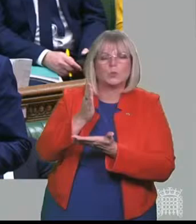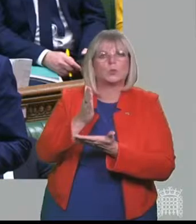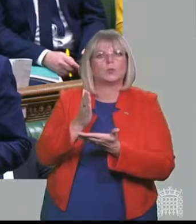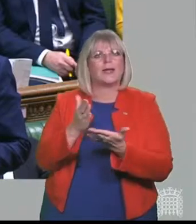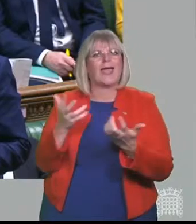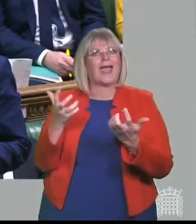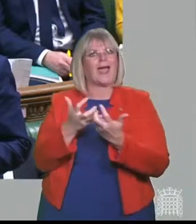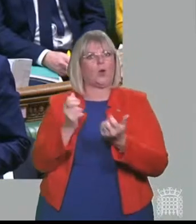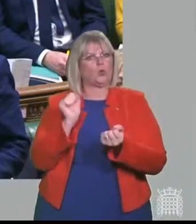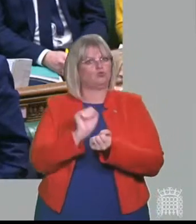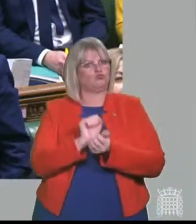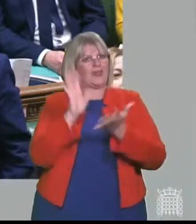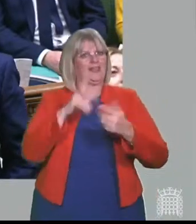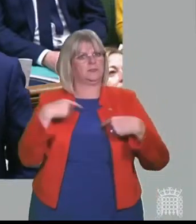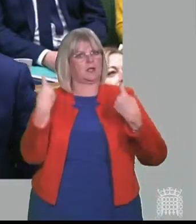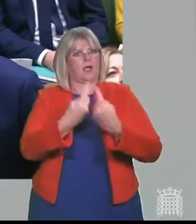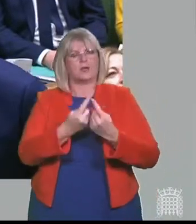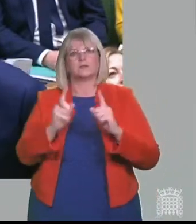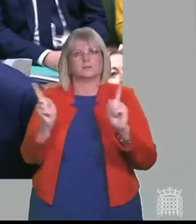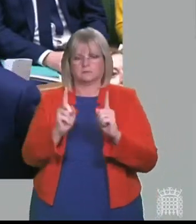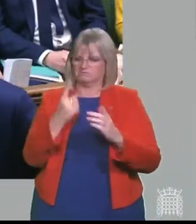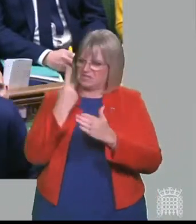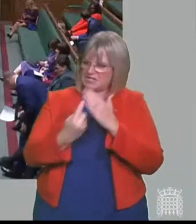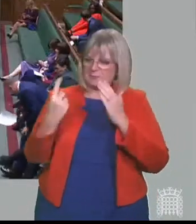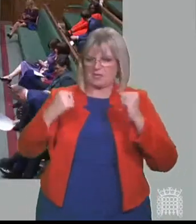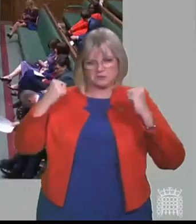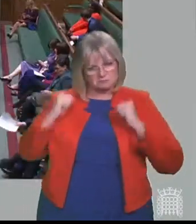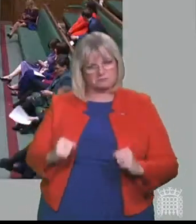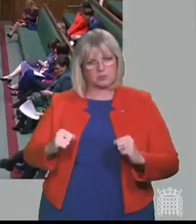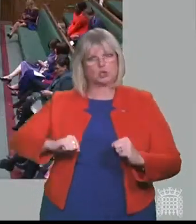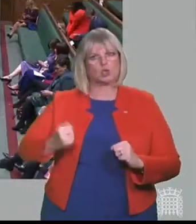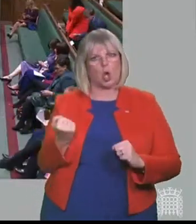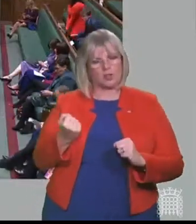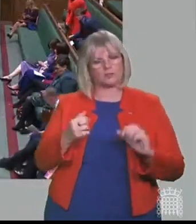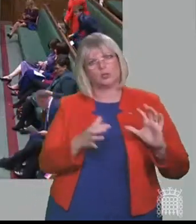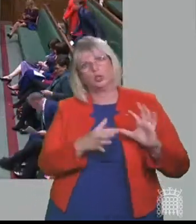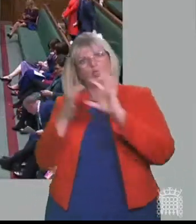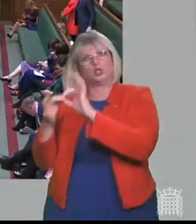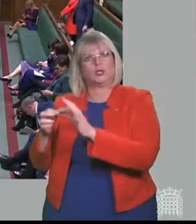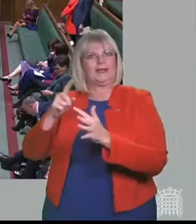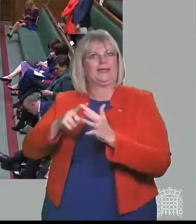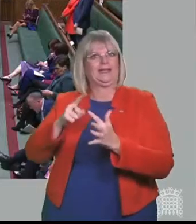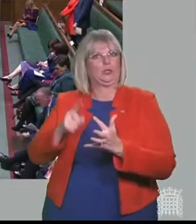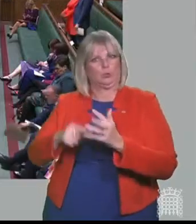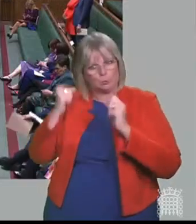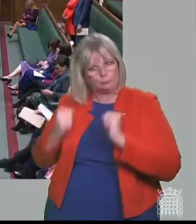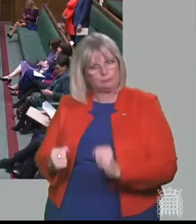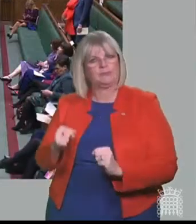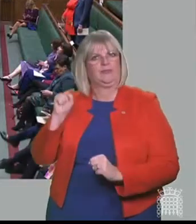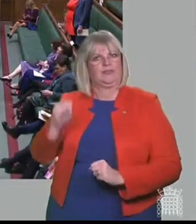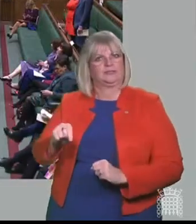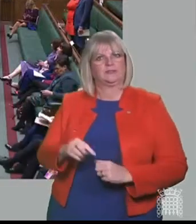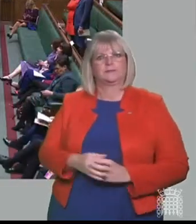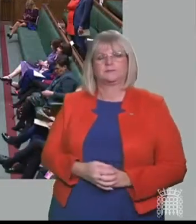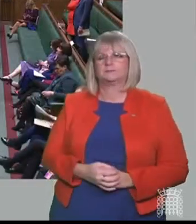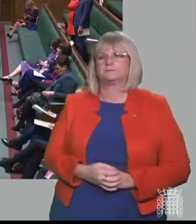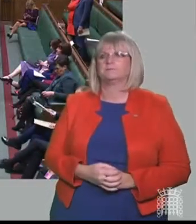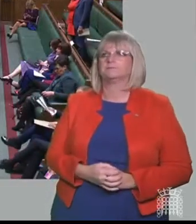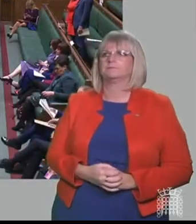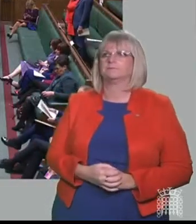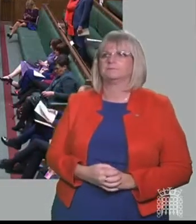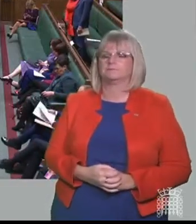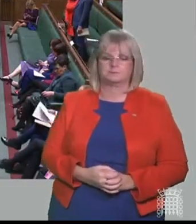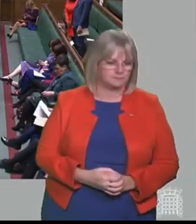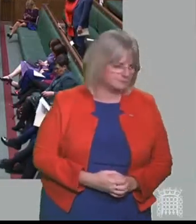and rejoining the EU. We must have that choice. Chancellor. Thank you, Madam Deputy Speaker. I think he prepared